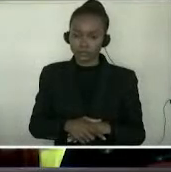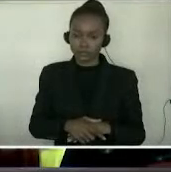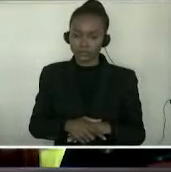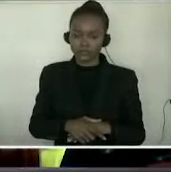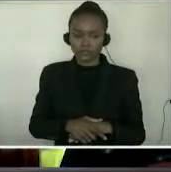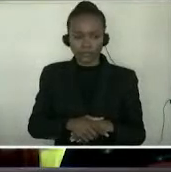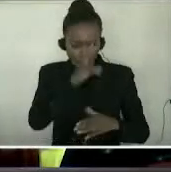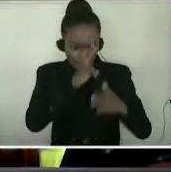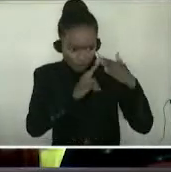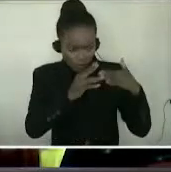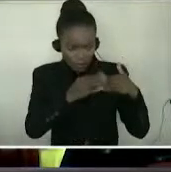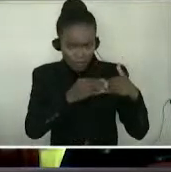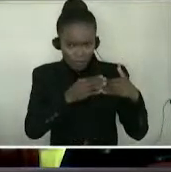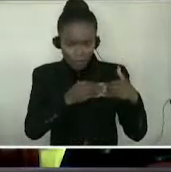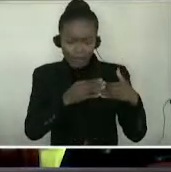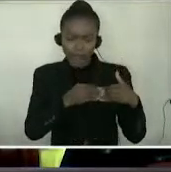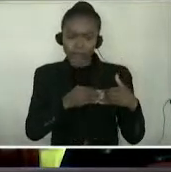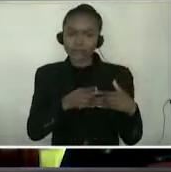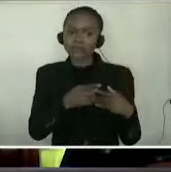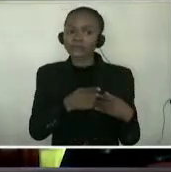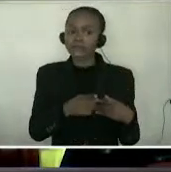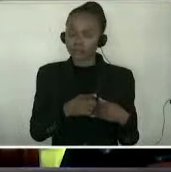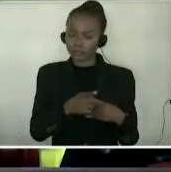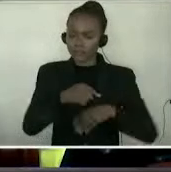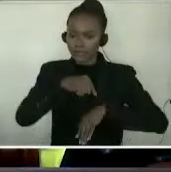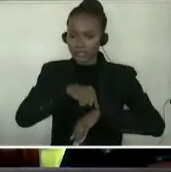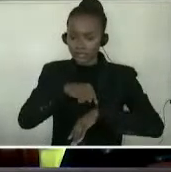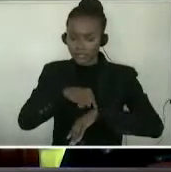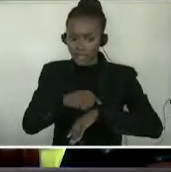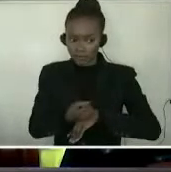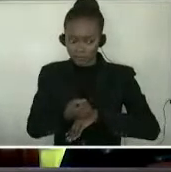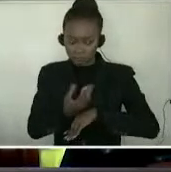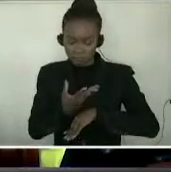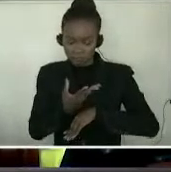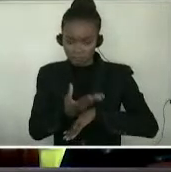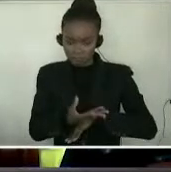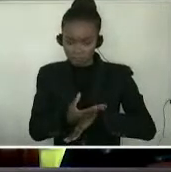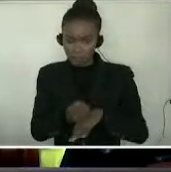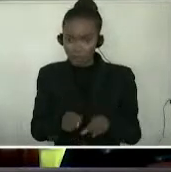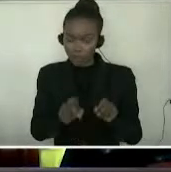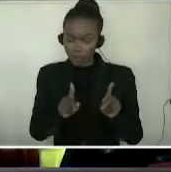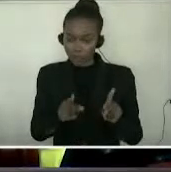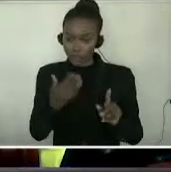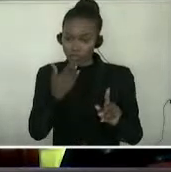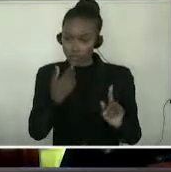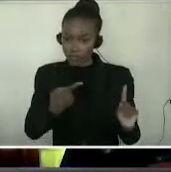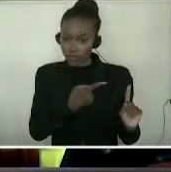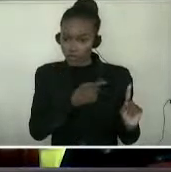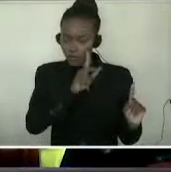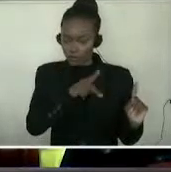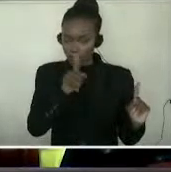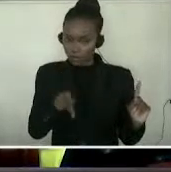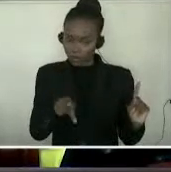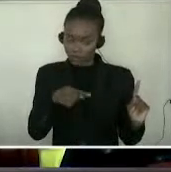honorable members while we give honorable herricks an opportunity to